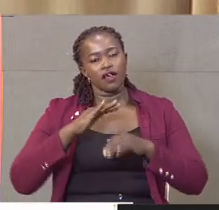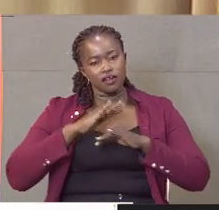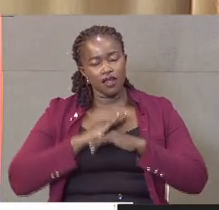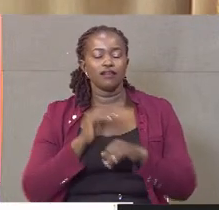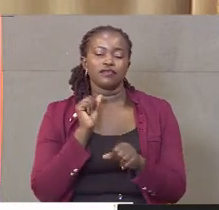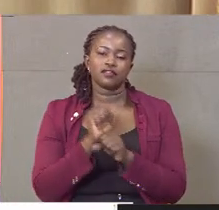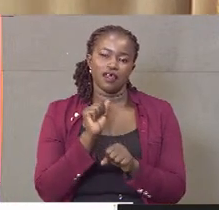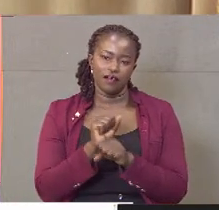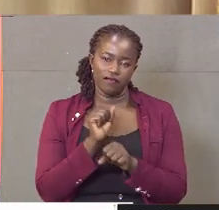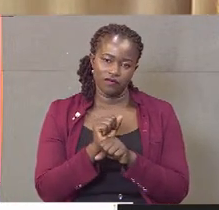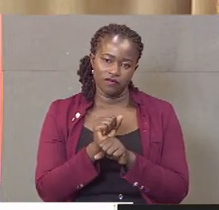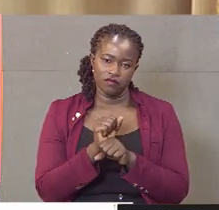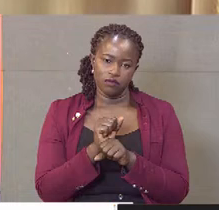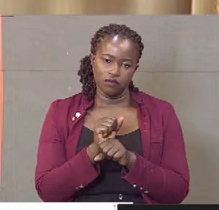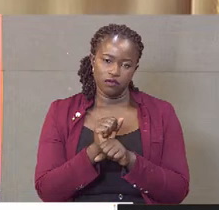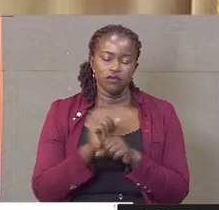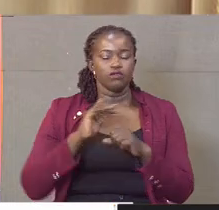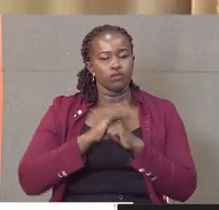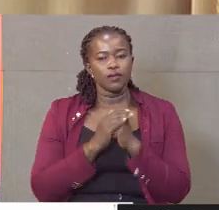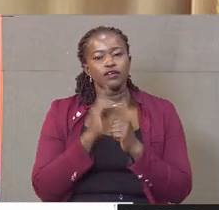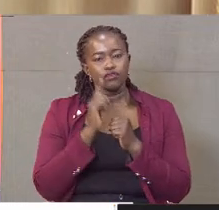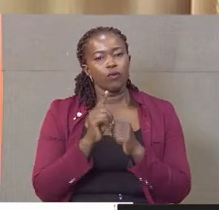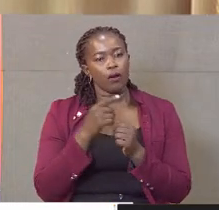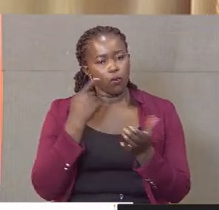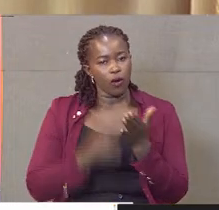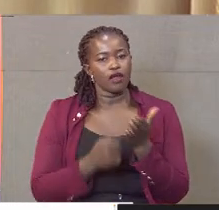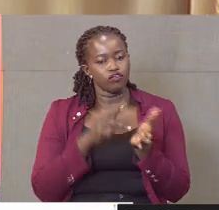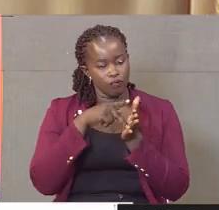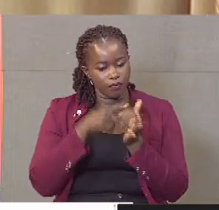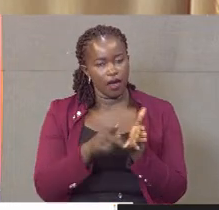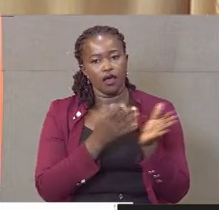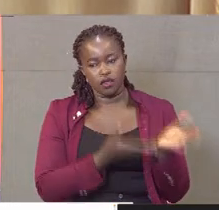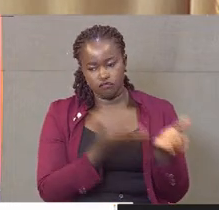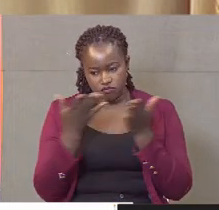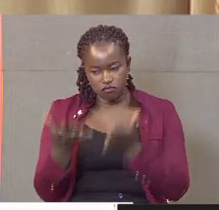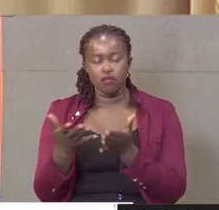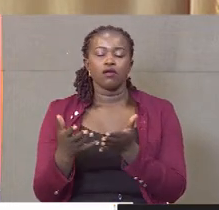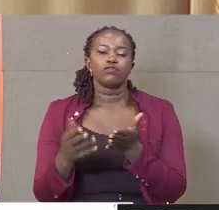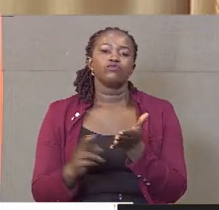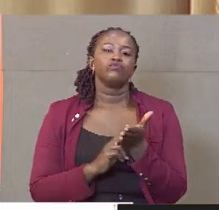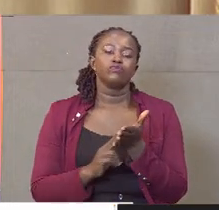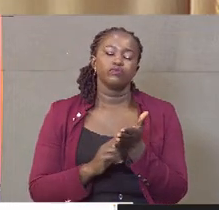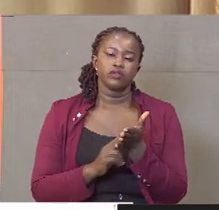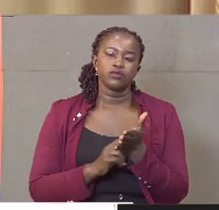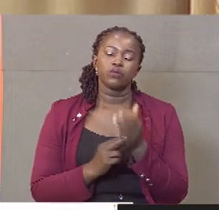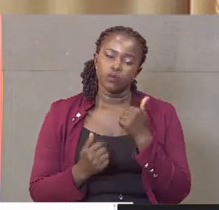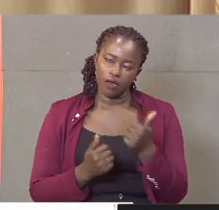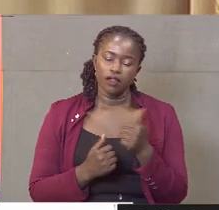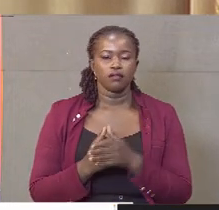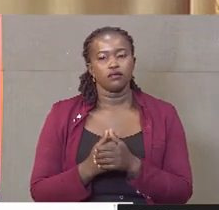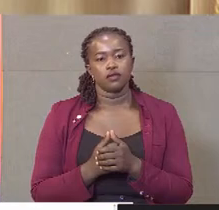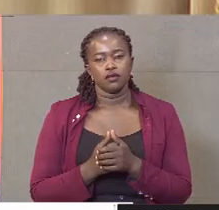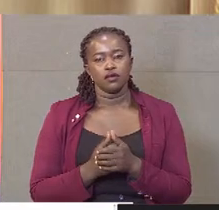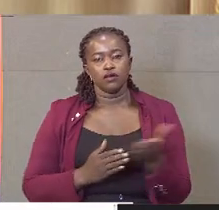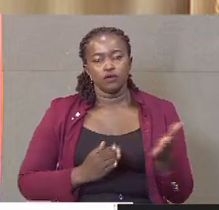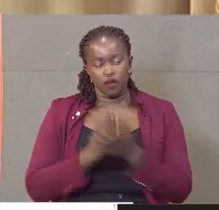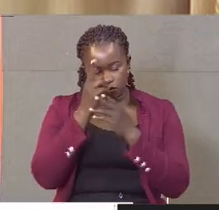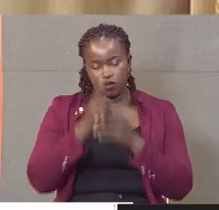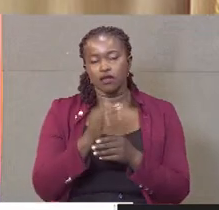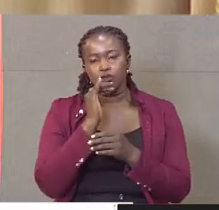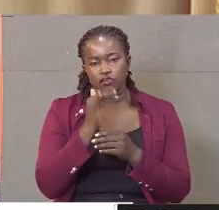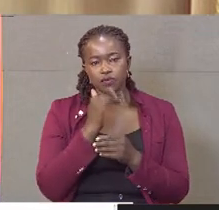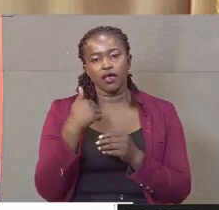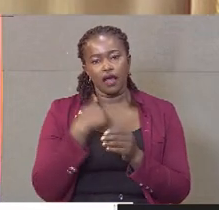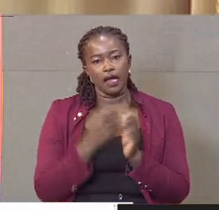staffing to ensure that those equipments are working. Right, Honorable Speaker, I take note of